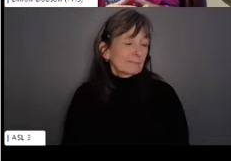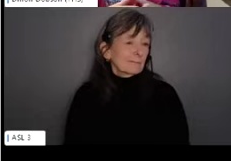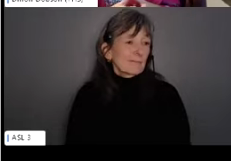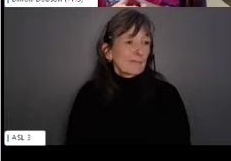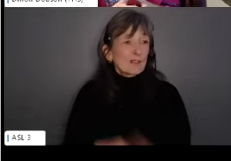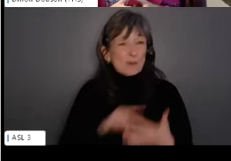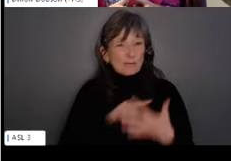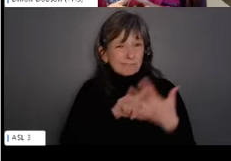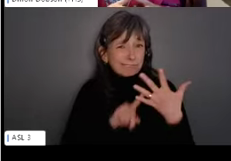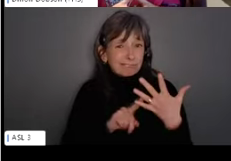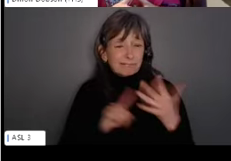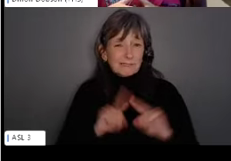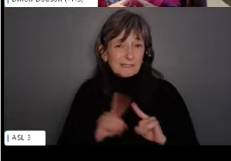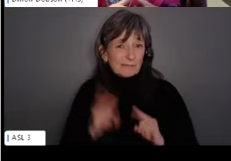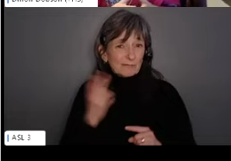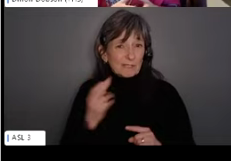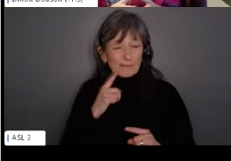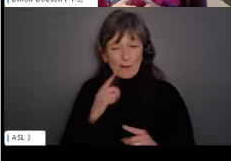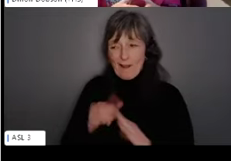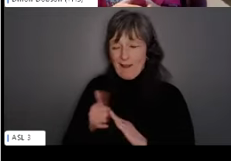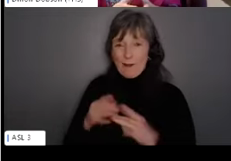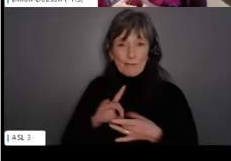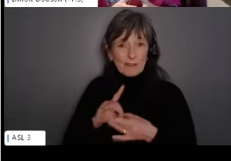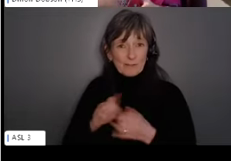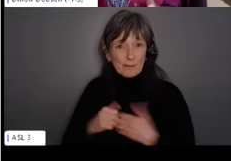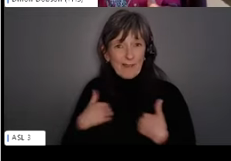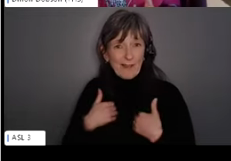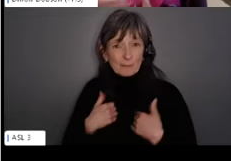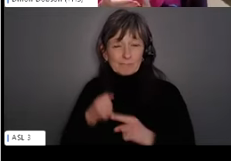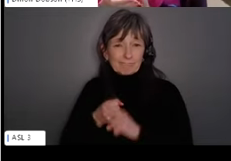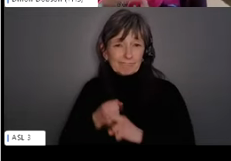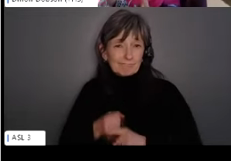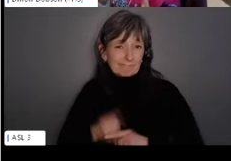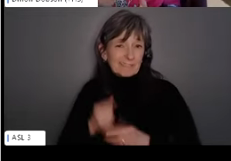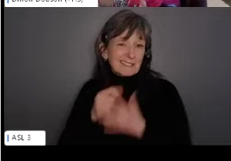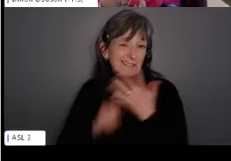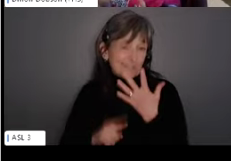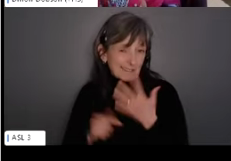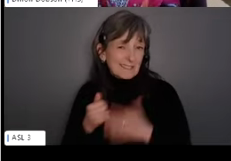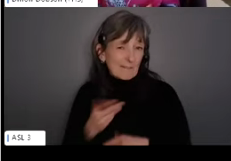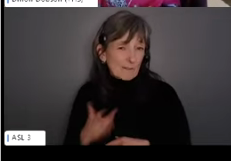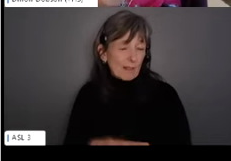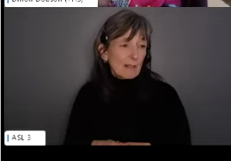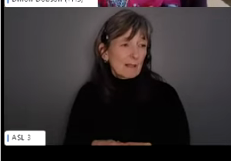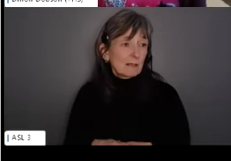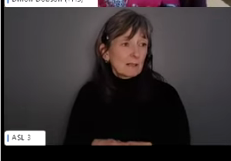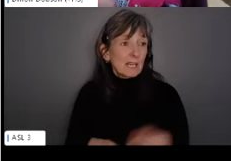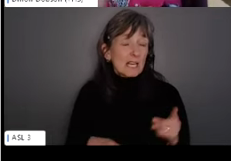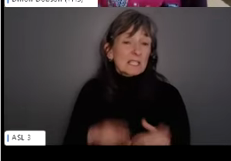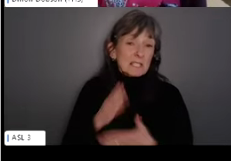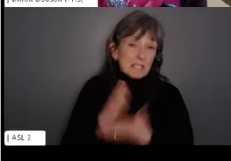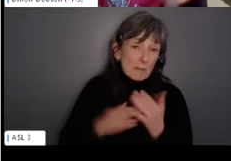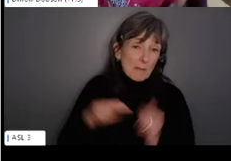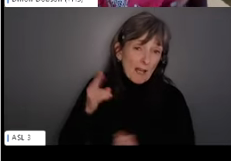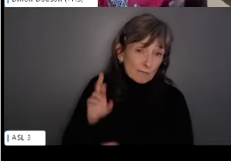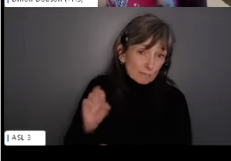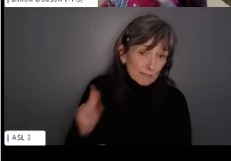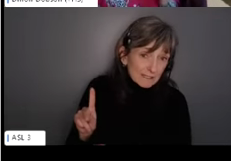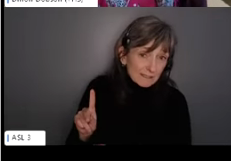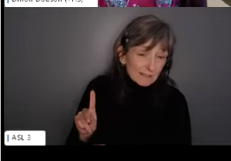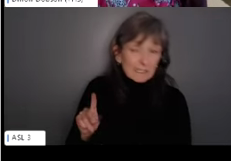our clients might be impacted by their relationship with their animal. And there's a host of, these might be risks, but there's a lot of things that we can put in place to